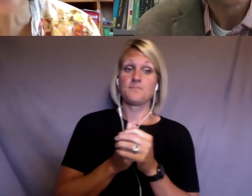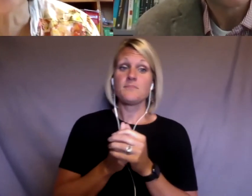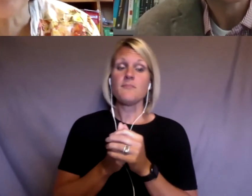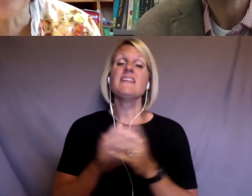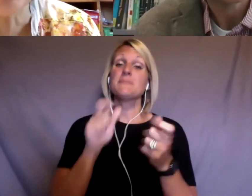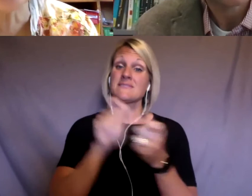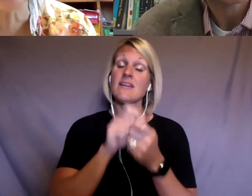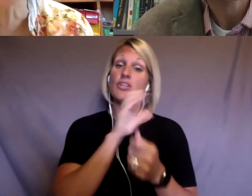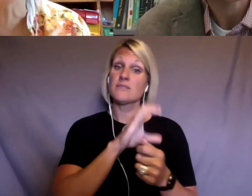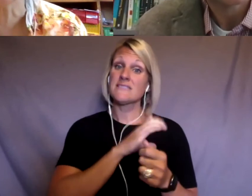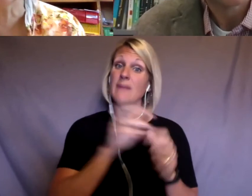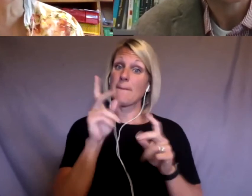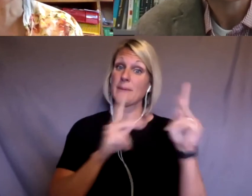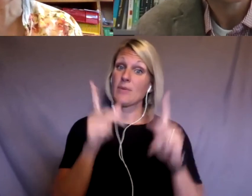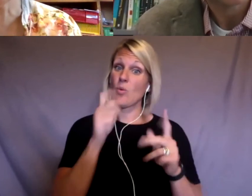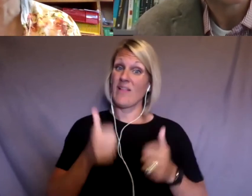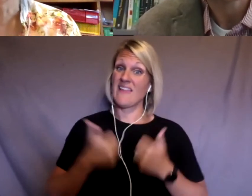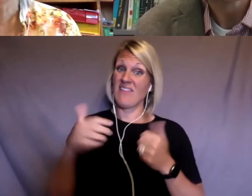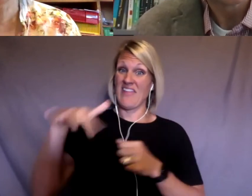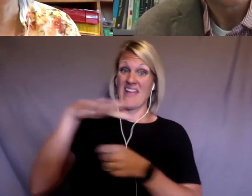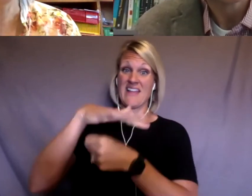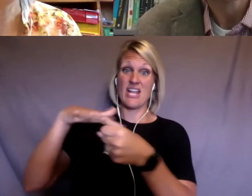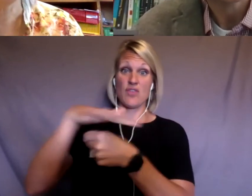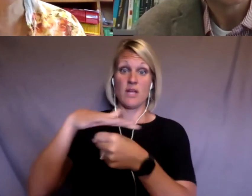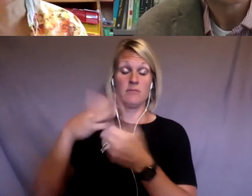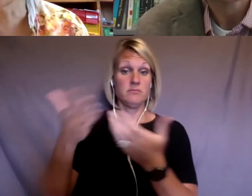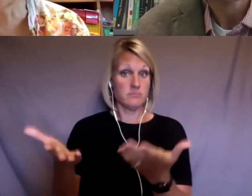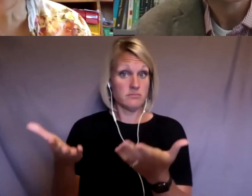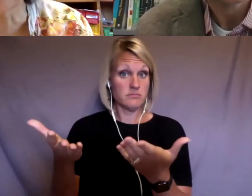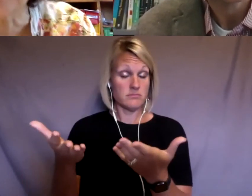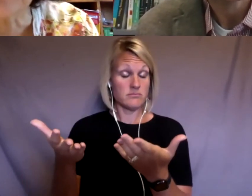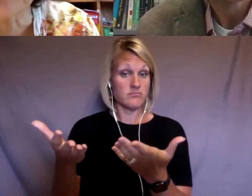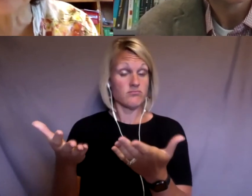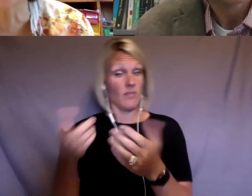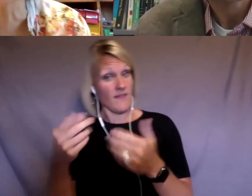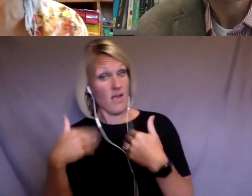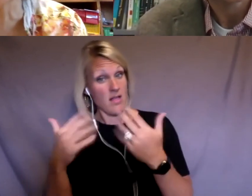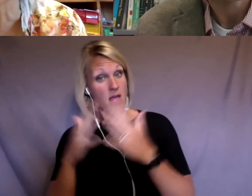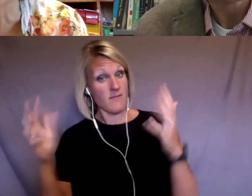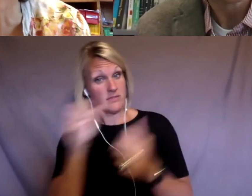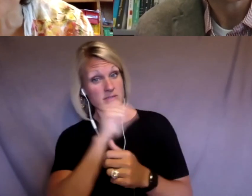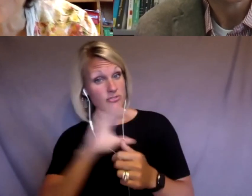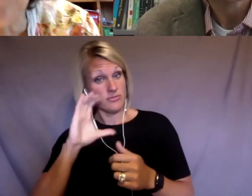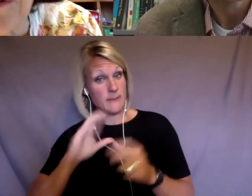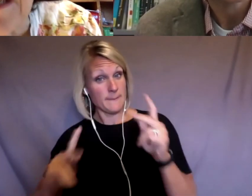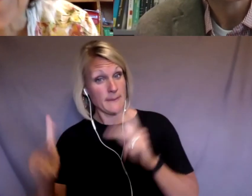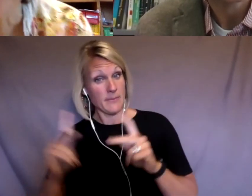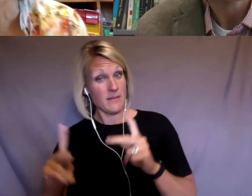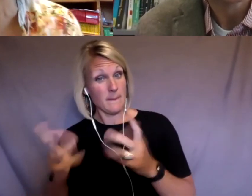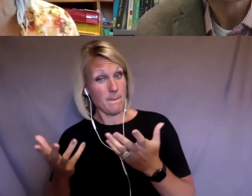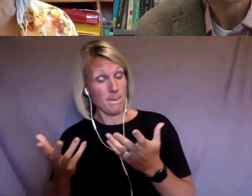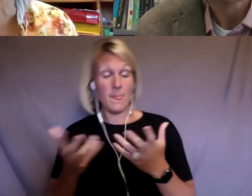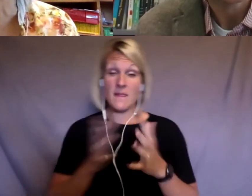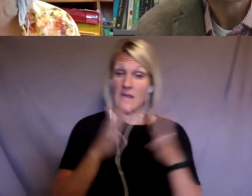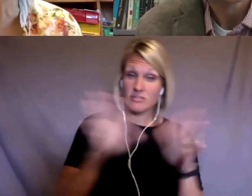of people. Is this an area that has a lot of older people? Is this an area that has a lot of children? Is